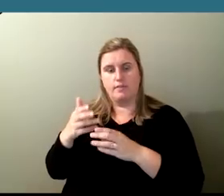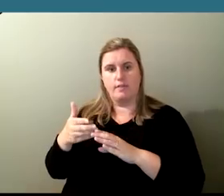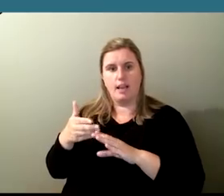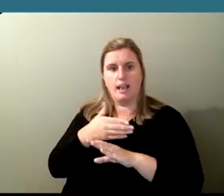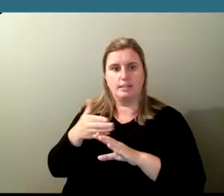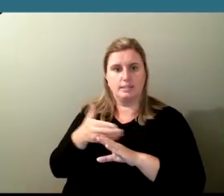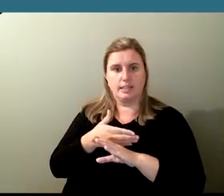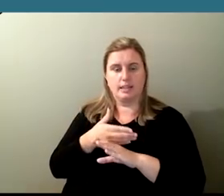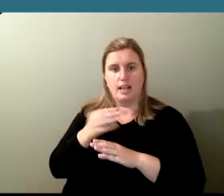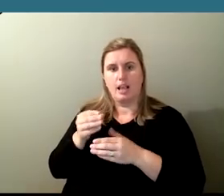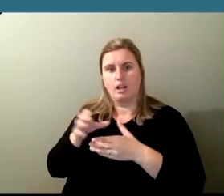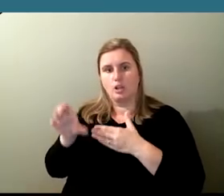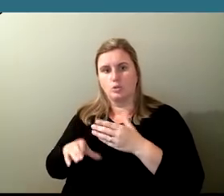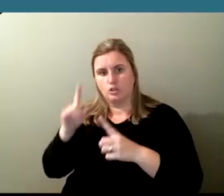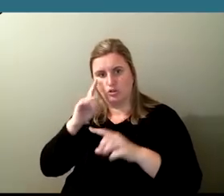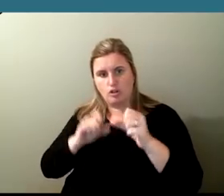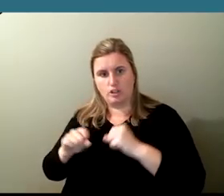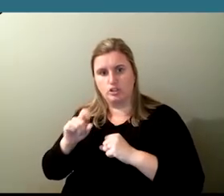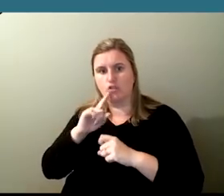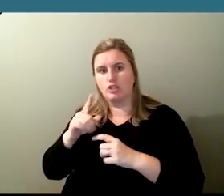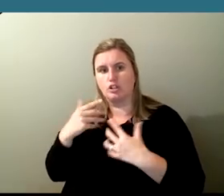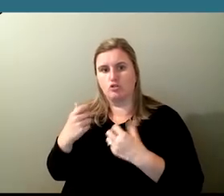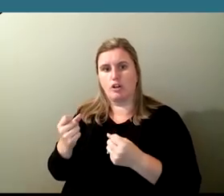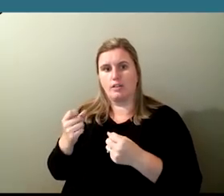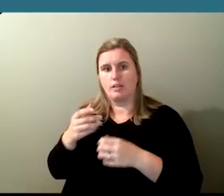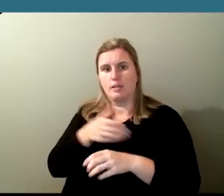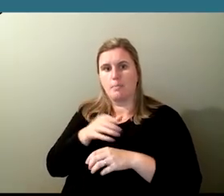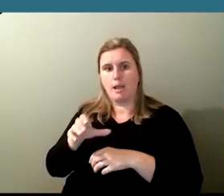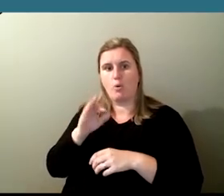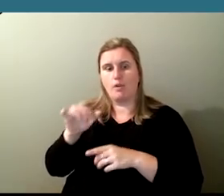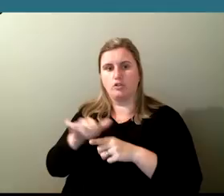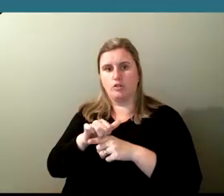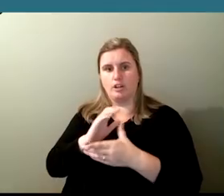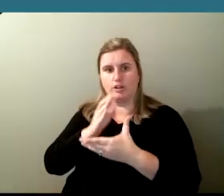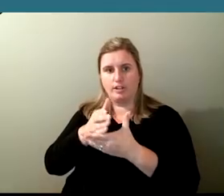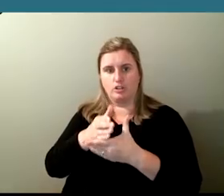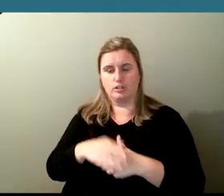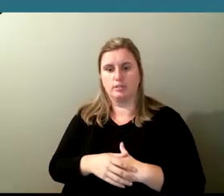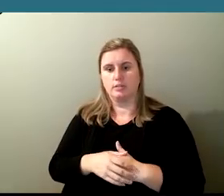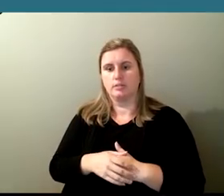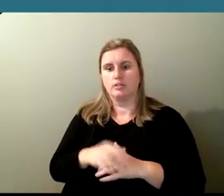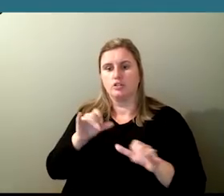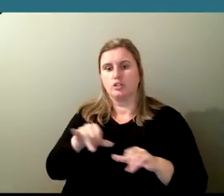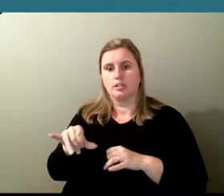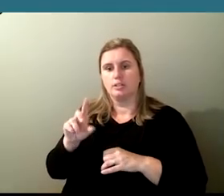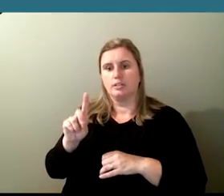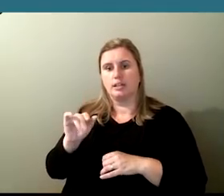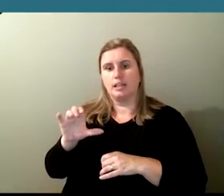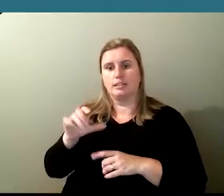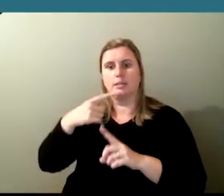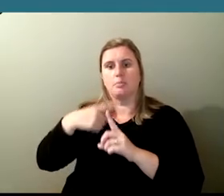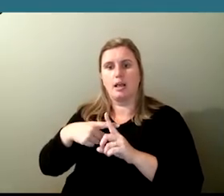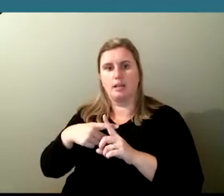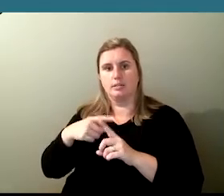and consequent strategies that really strengthen the power of our training interventions, such as didactic training plus